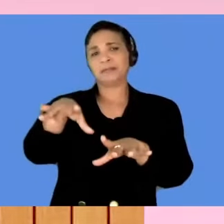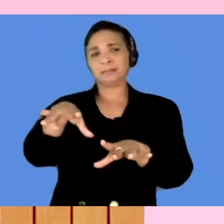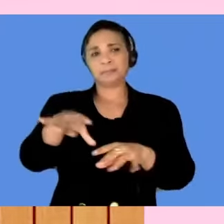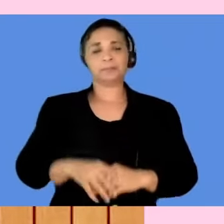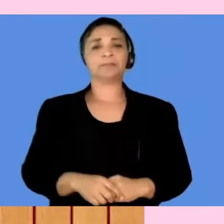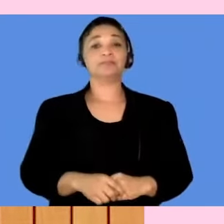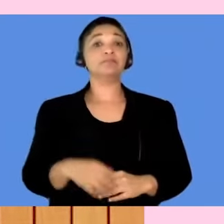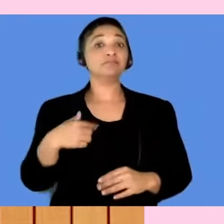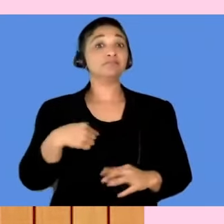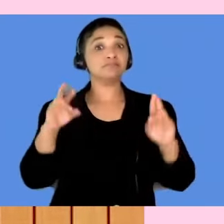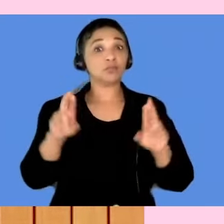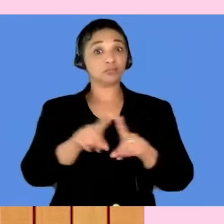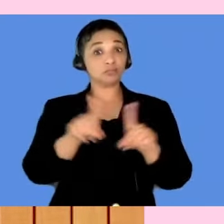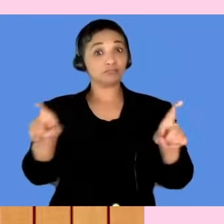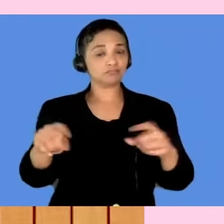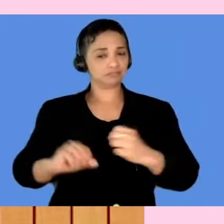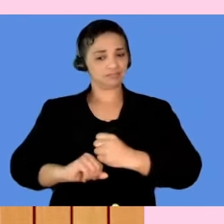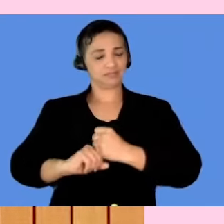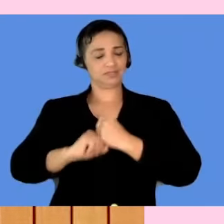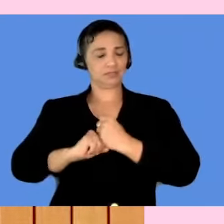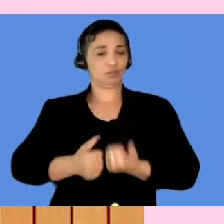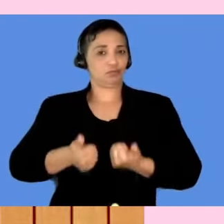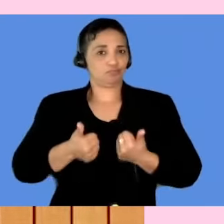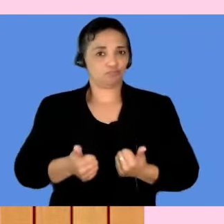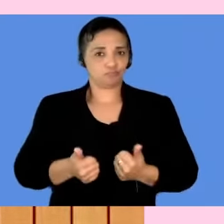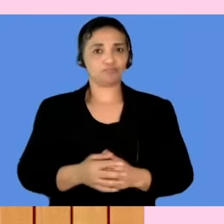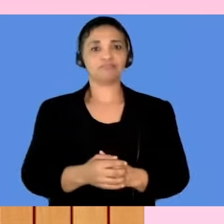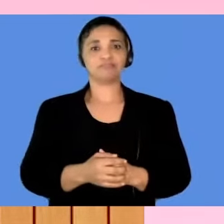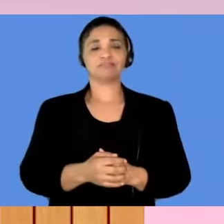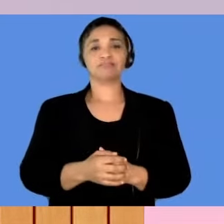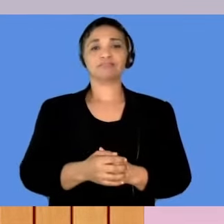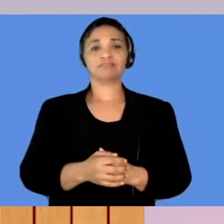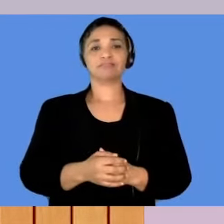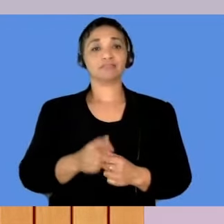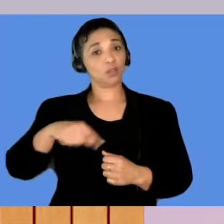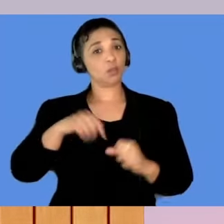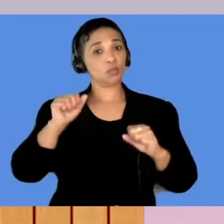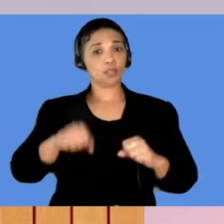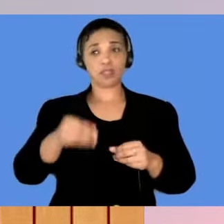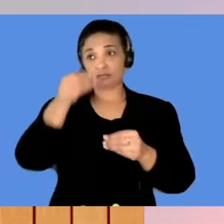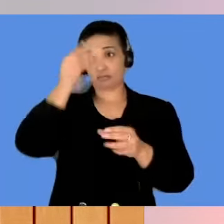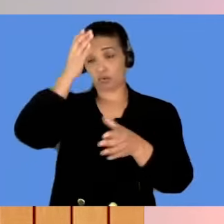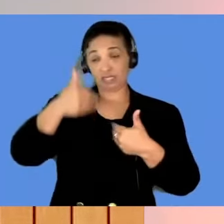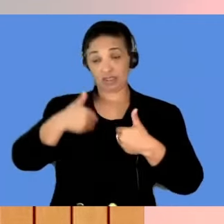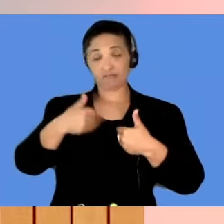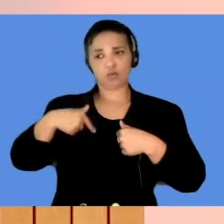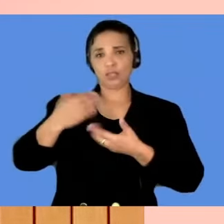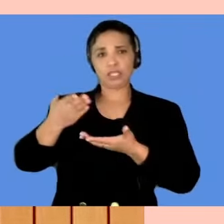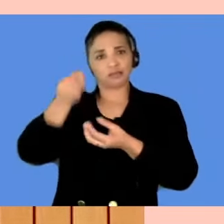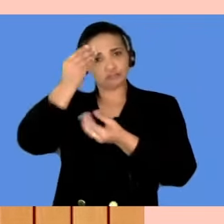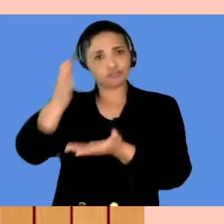each one of your support and anything that we can do and share this knowledge with anybody. Feel free to reach out to us on,